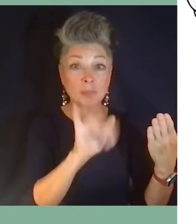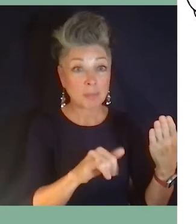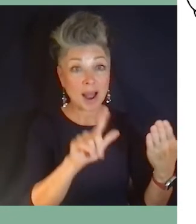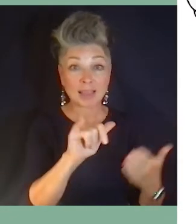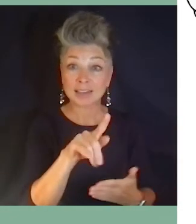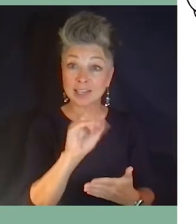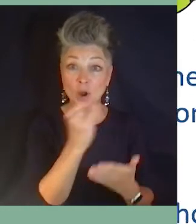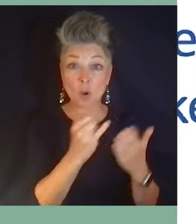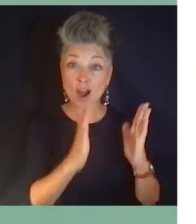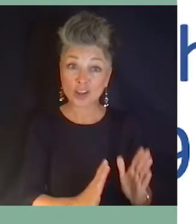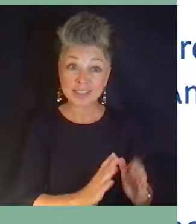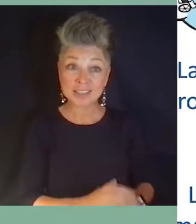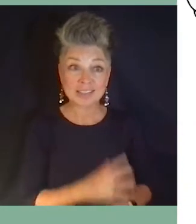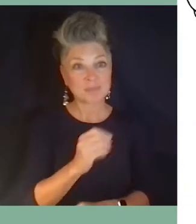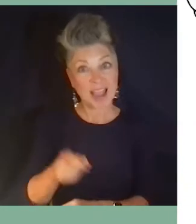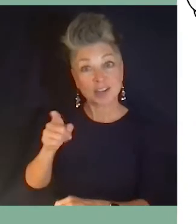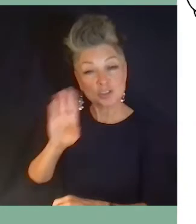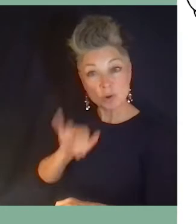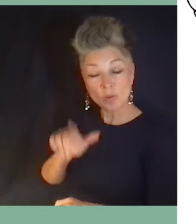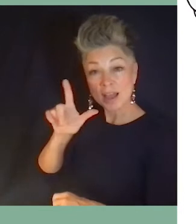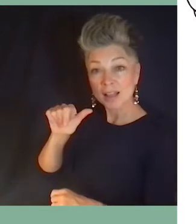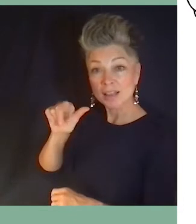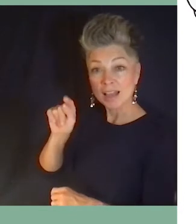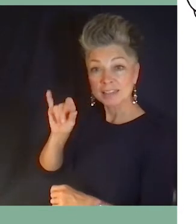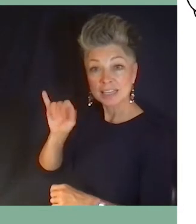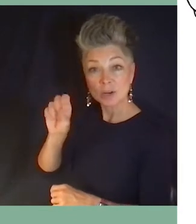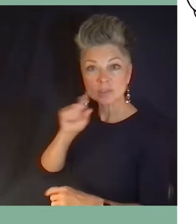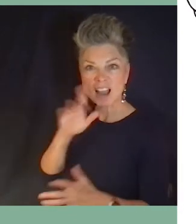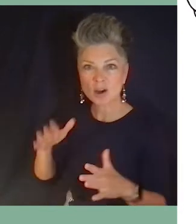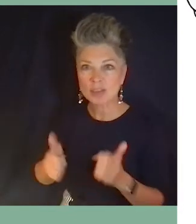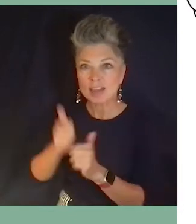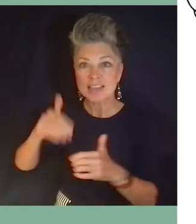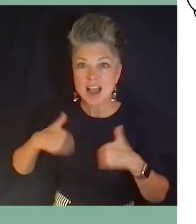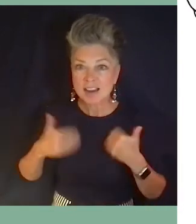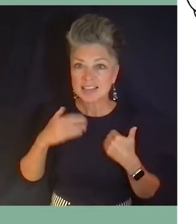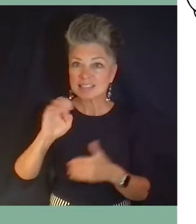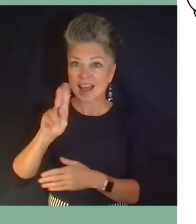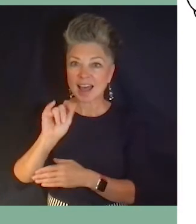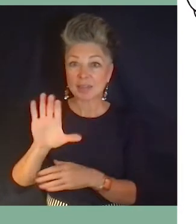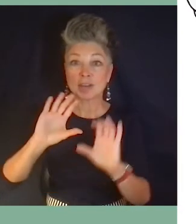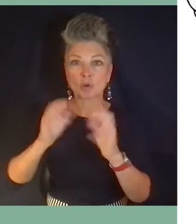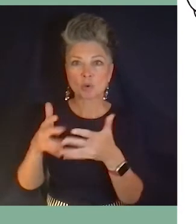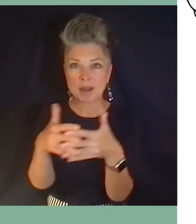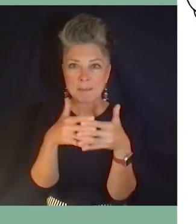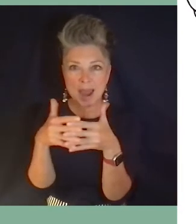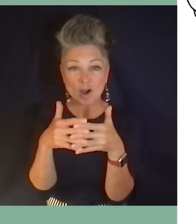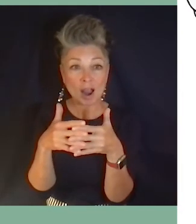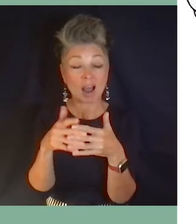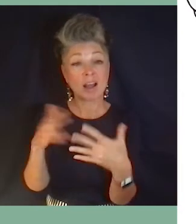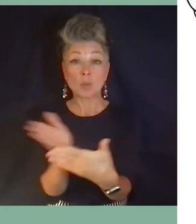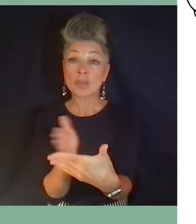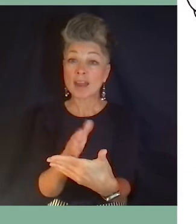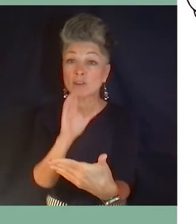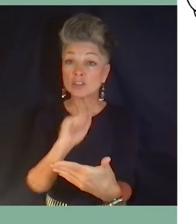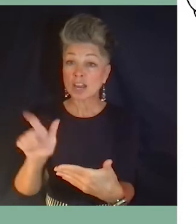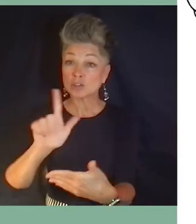artists? And did you know Latinos are the youngest ethnic group in America, with